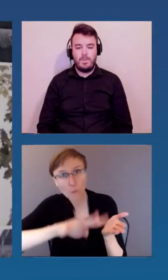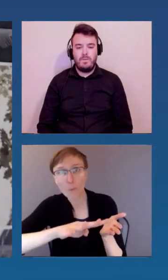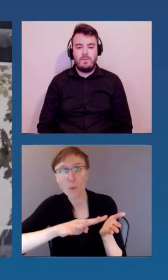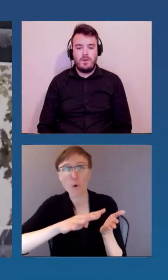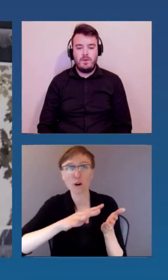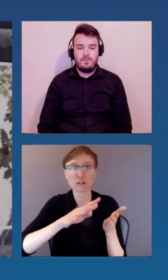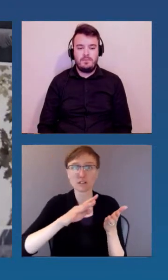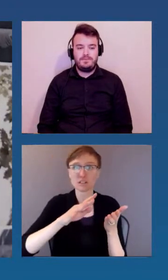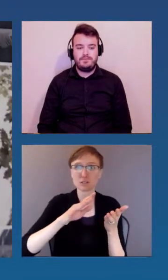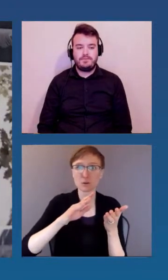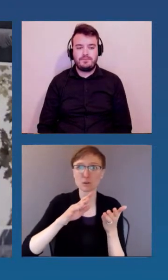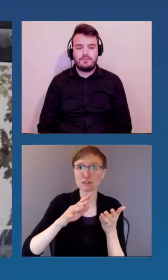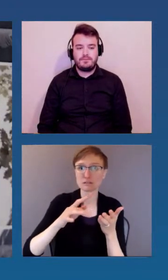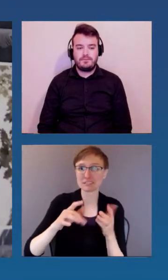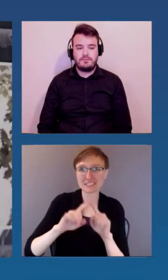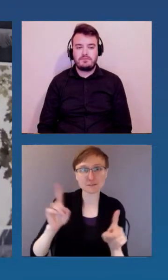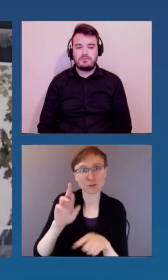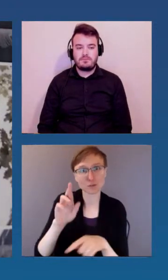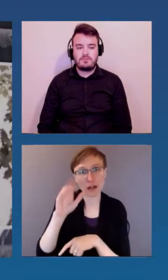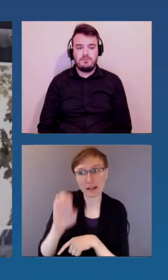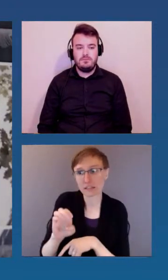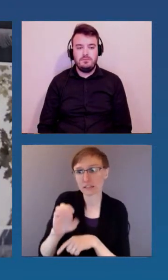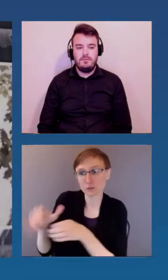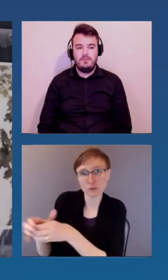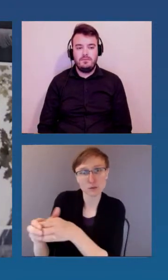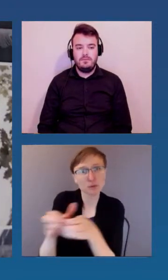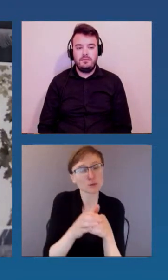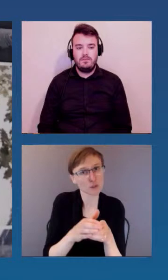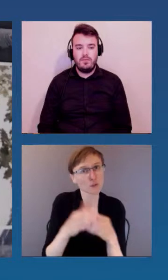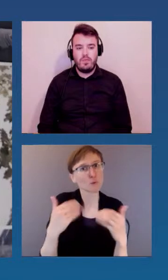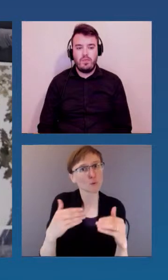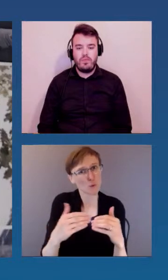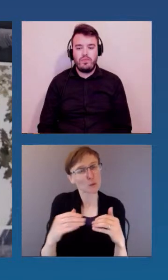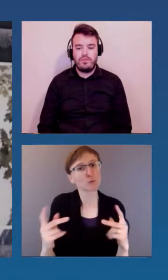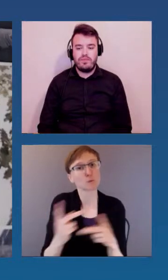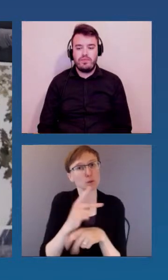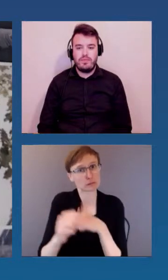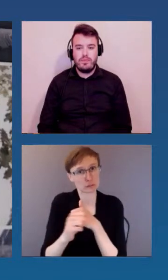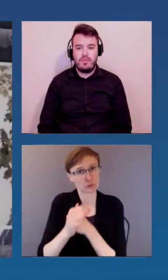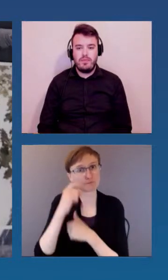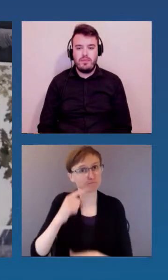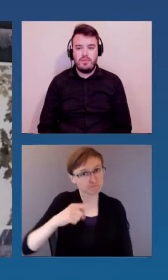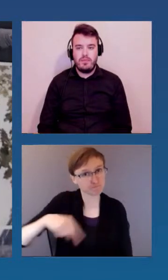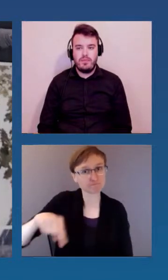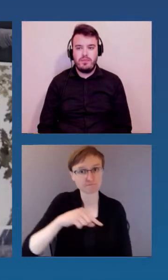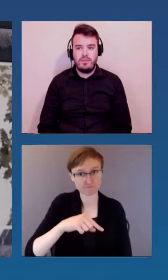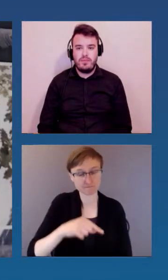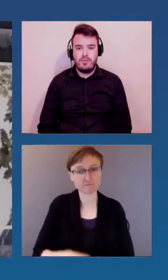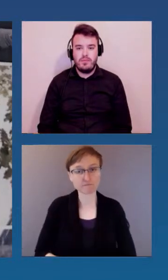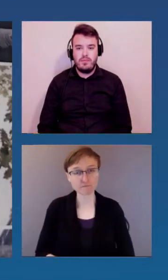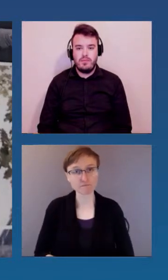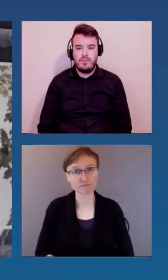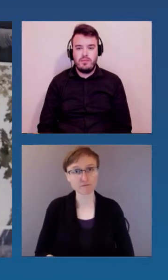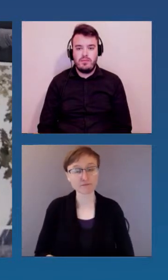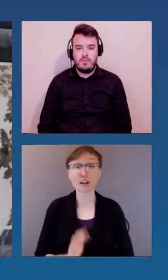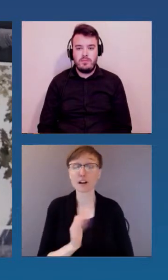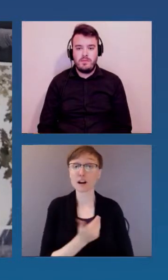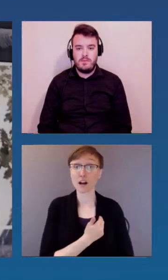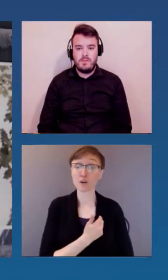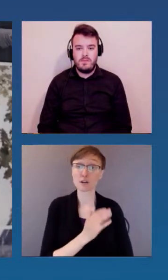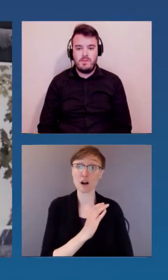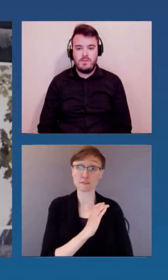Mayor Watson's message. The Ottawa Police Service takes this public health and public safety issue very, very